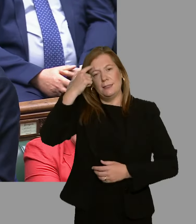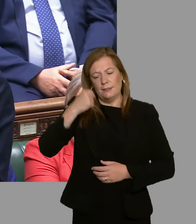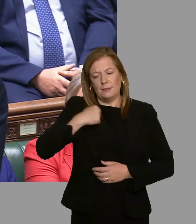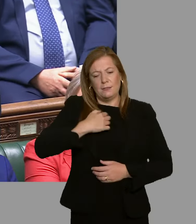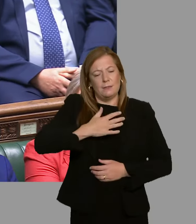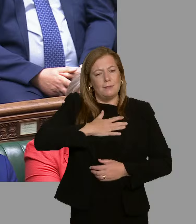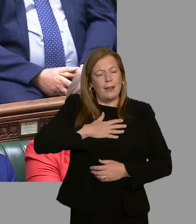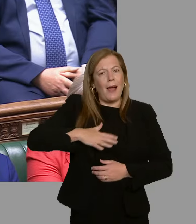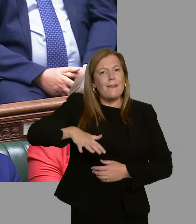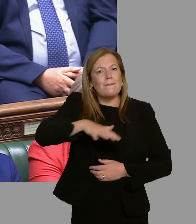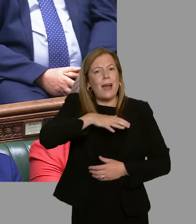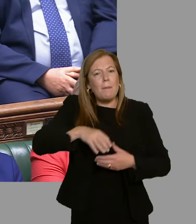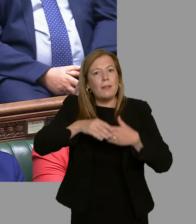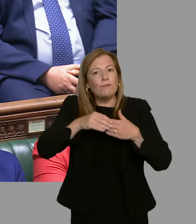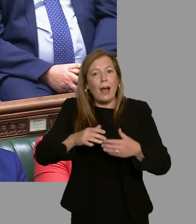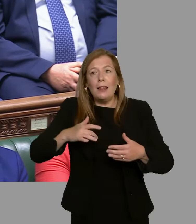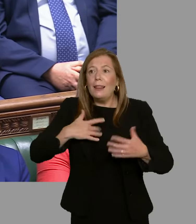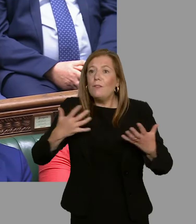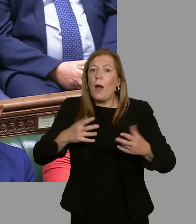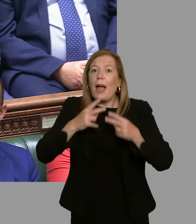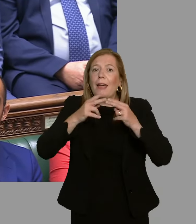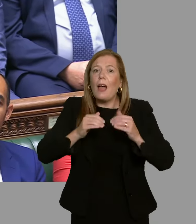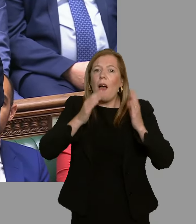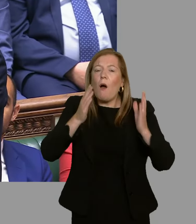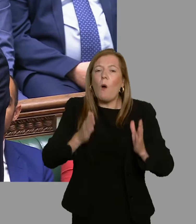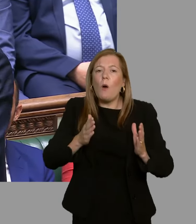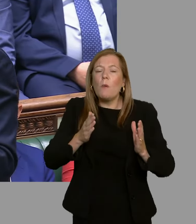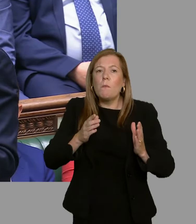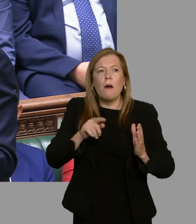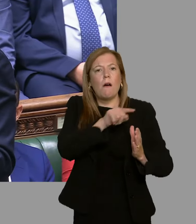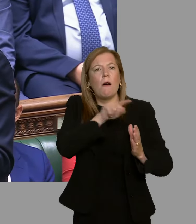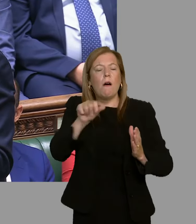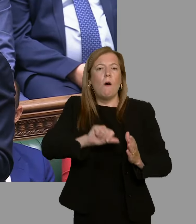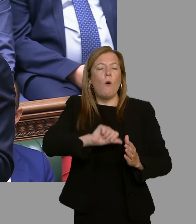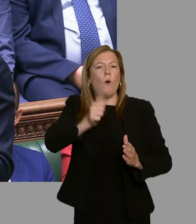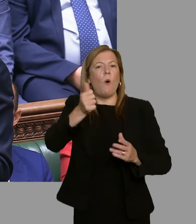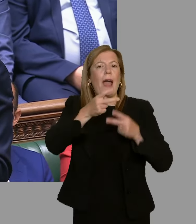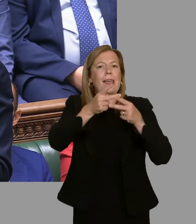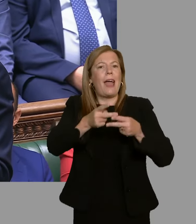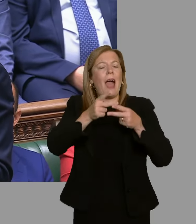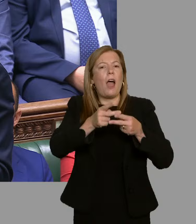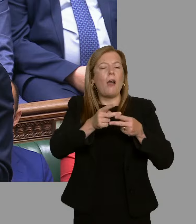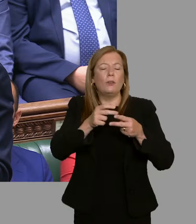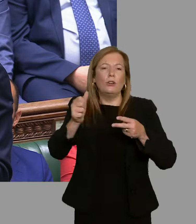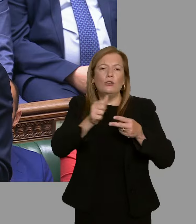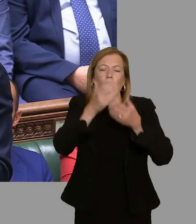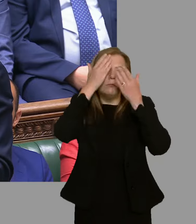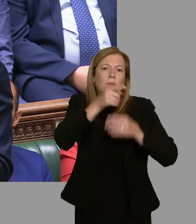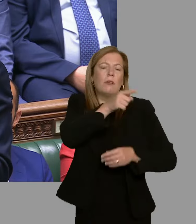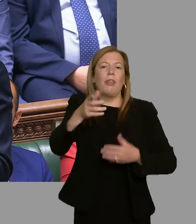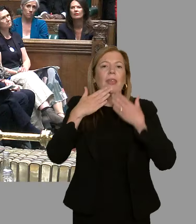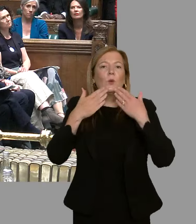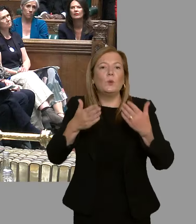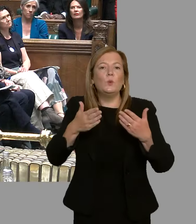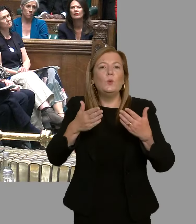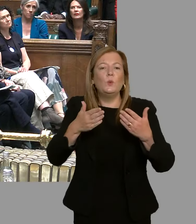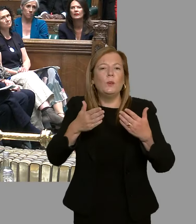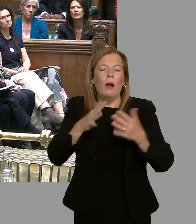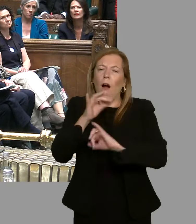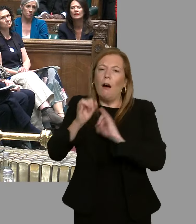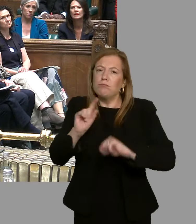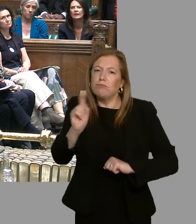demonised. But will the Prime Minister do now the things the Conservatives refused to do, starting